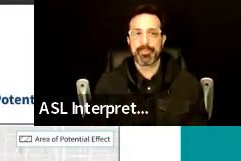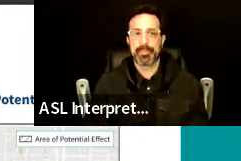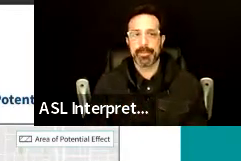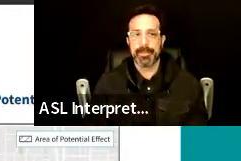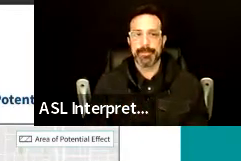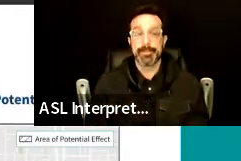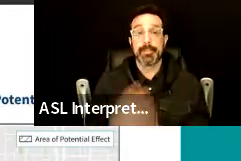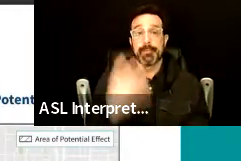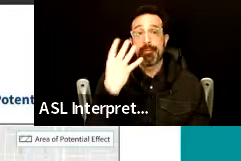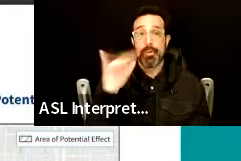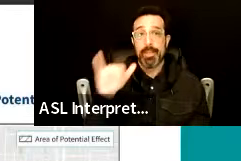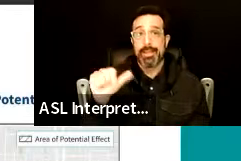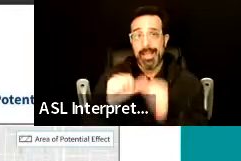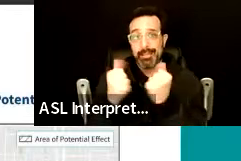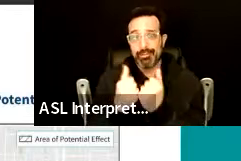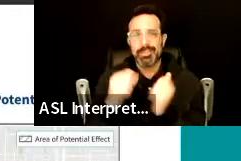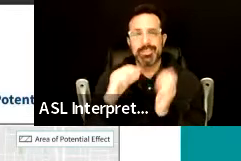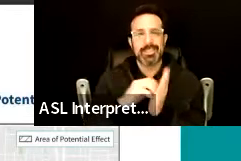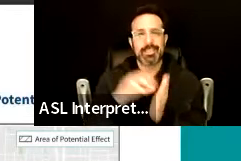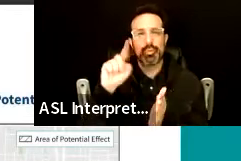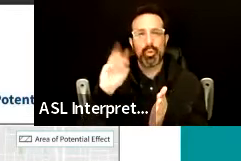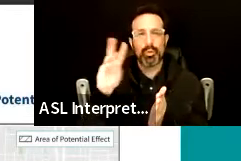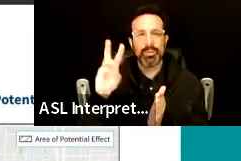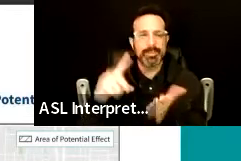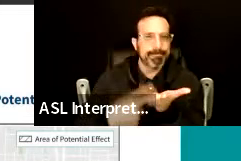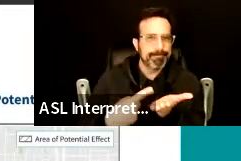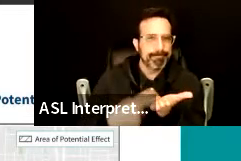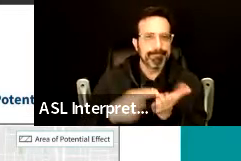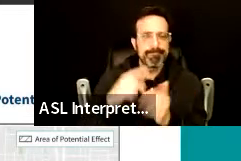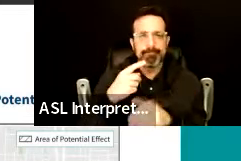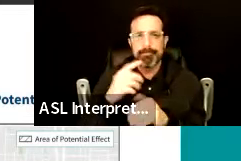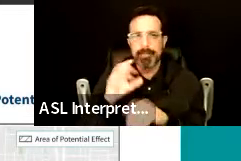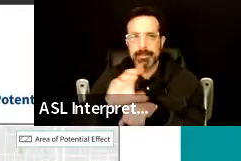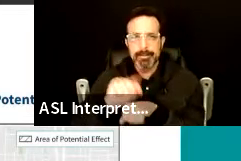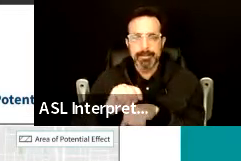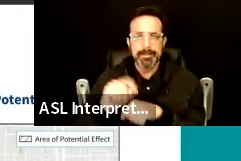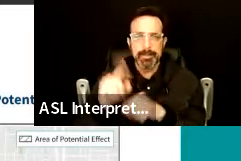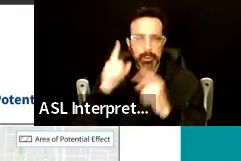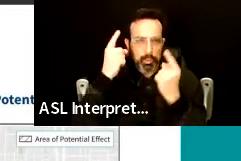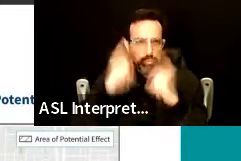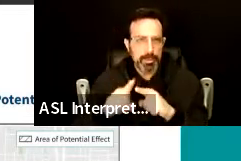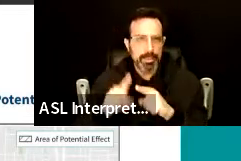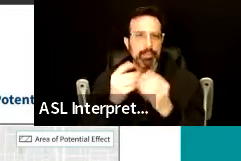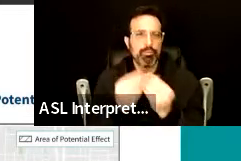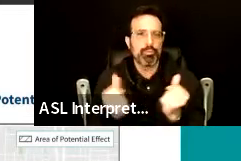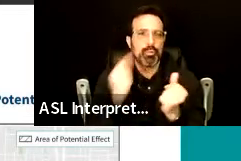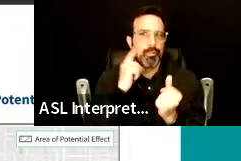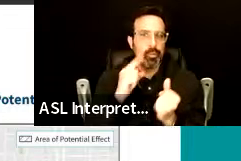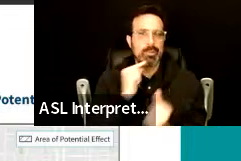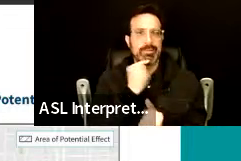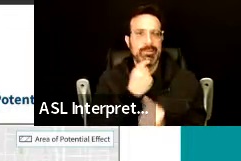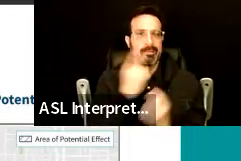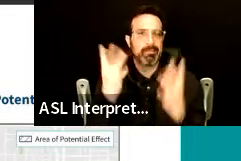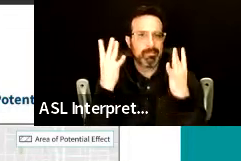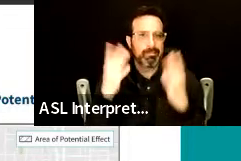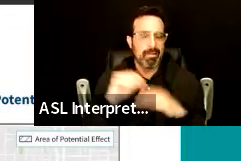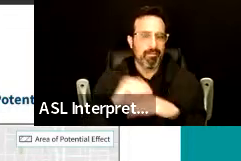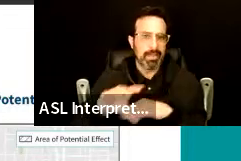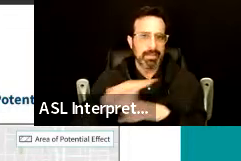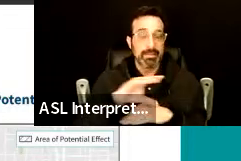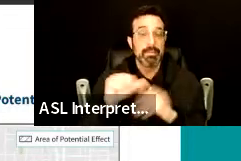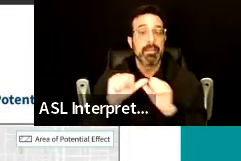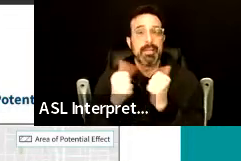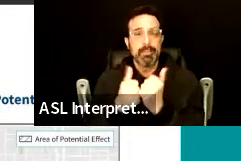step 4, the agency and Section 106 consulting parties work to reach agreement on a resolution for adverse effects. The